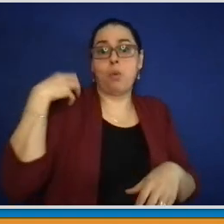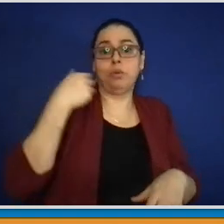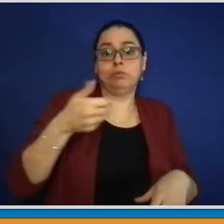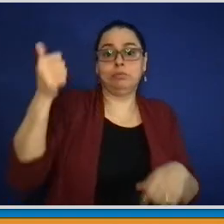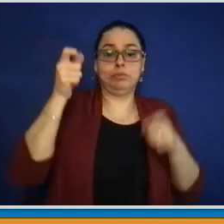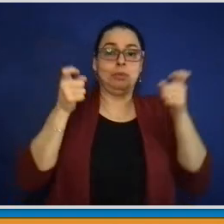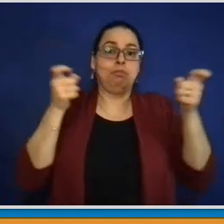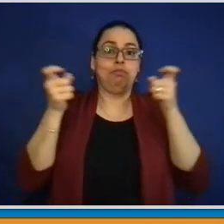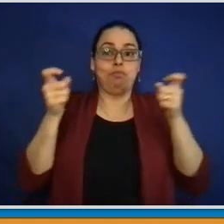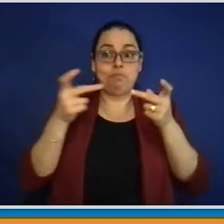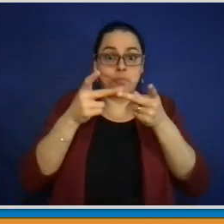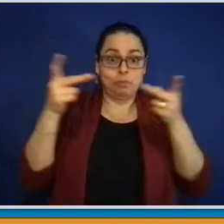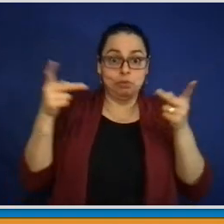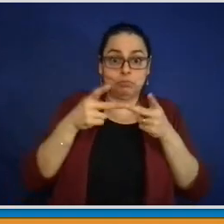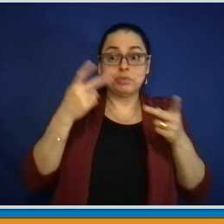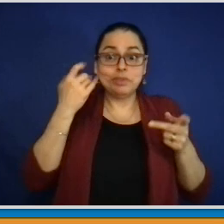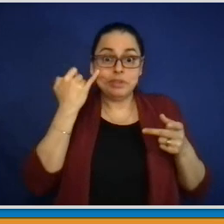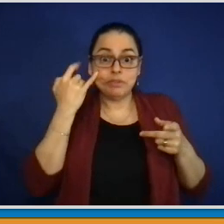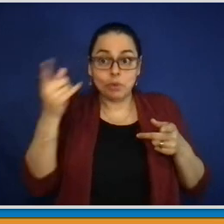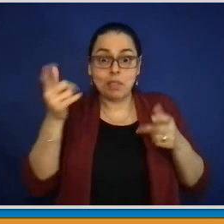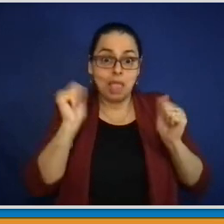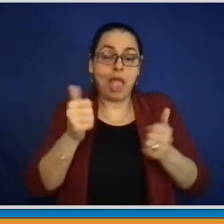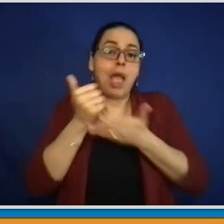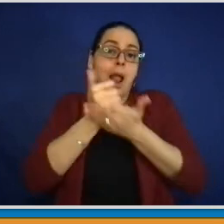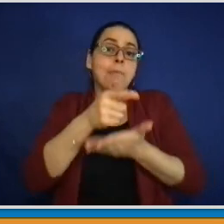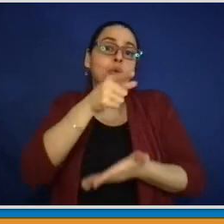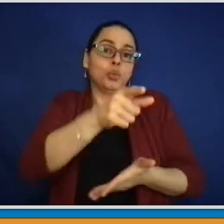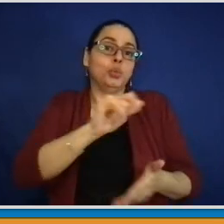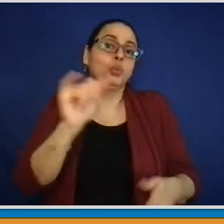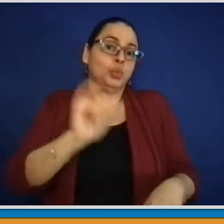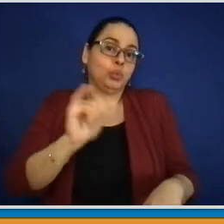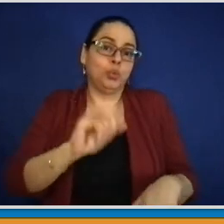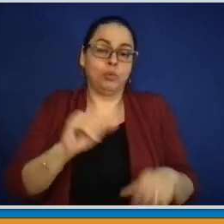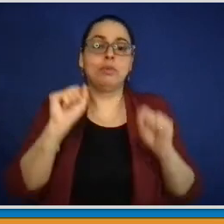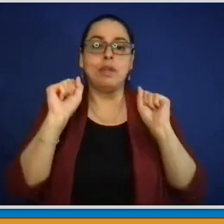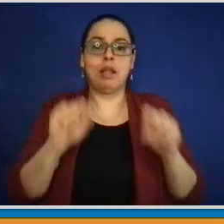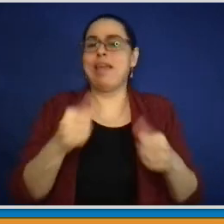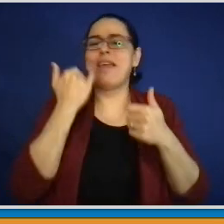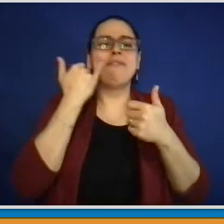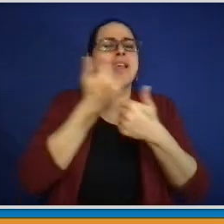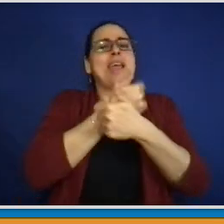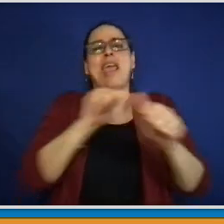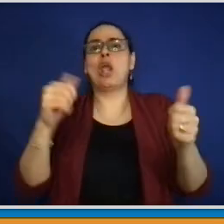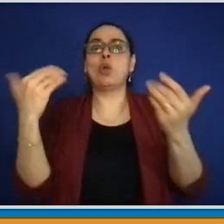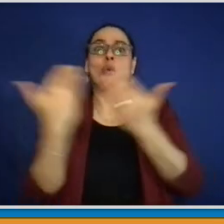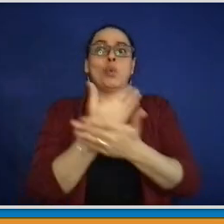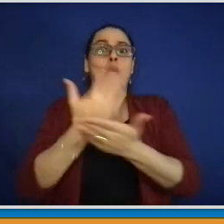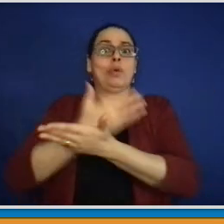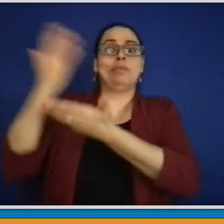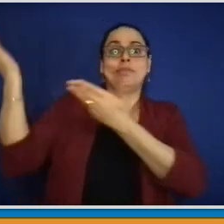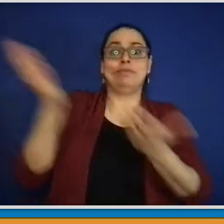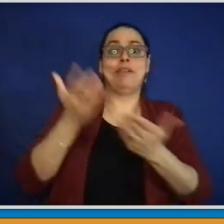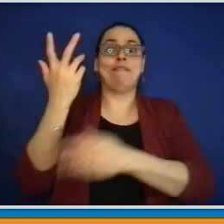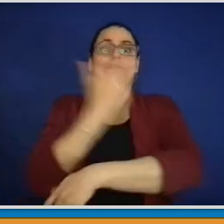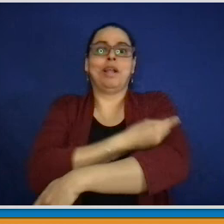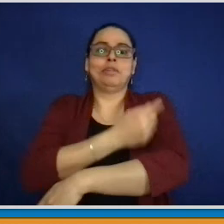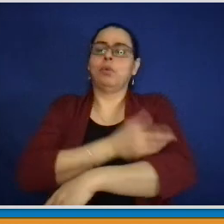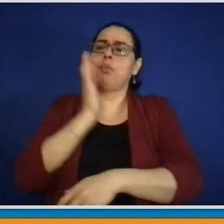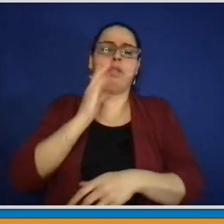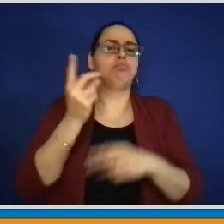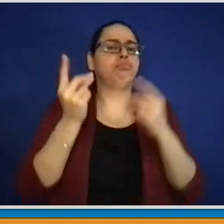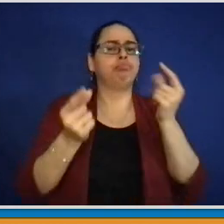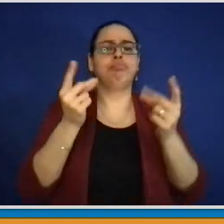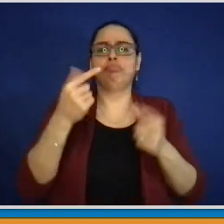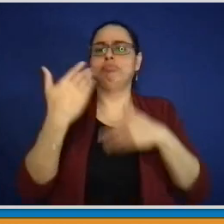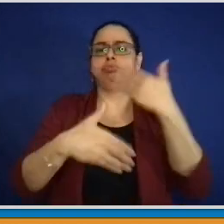very best to make sure that every vaccine we get goes out in people's arms, first shot, second shot, and get us to the point where we can really put this